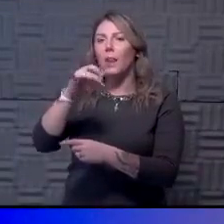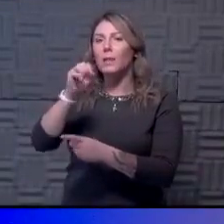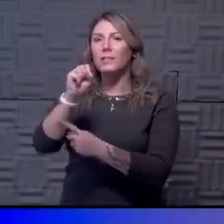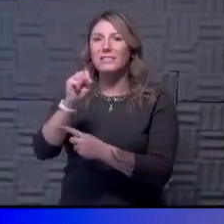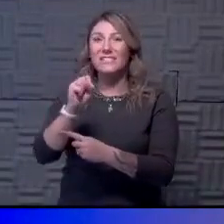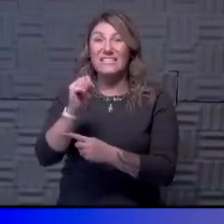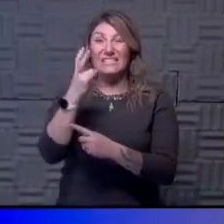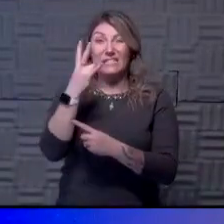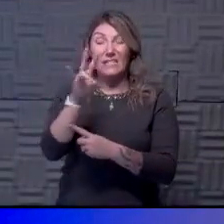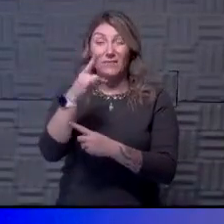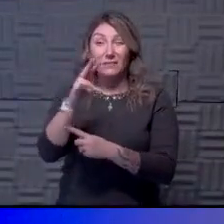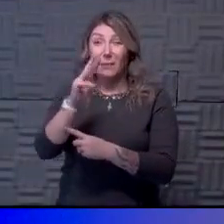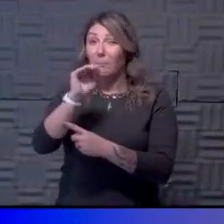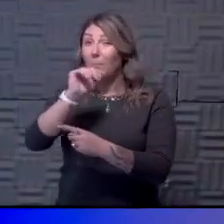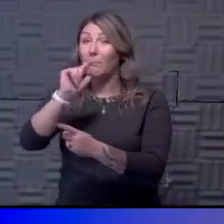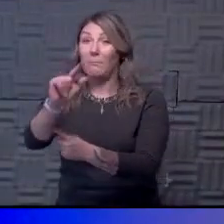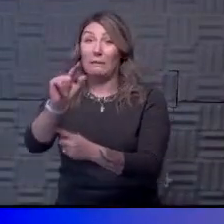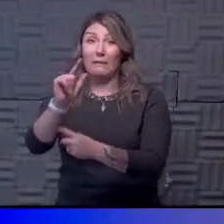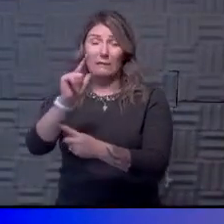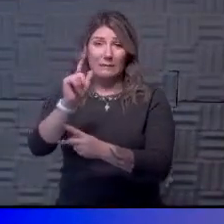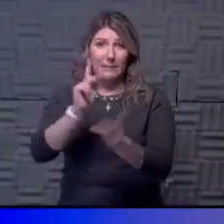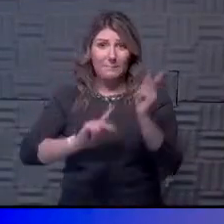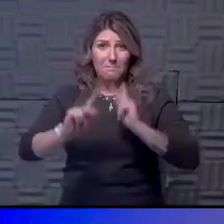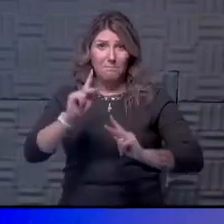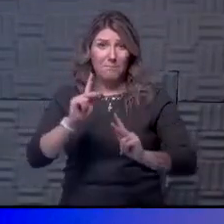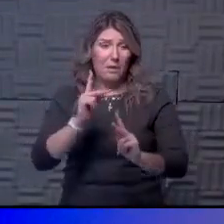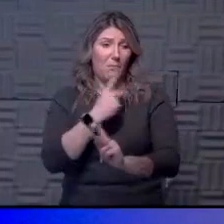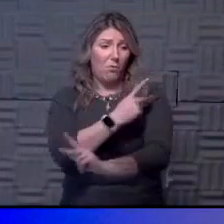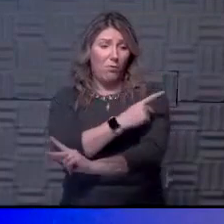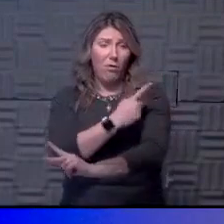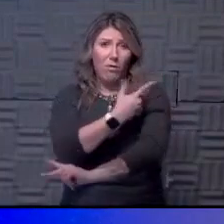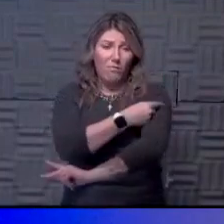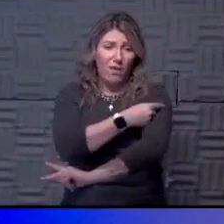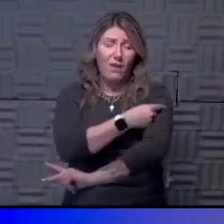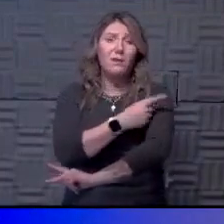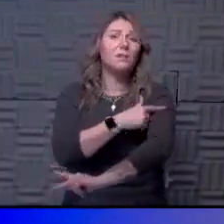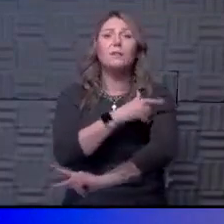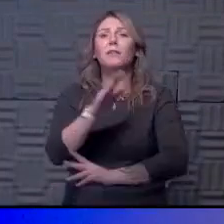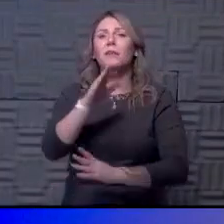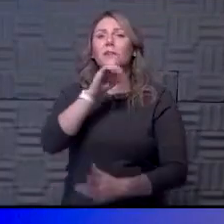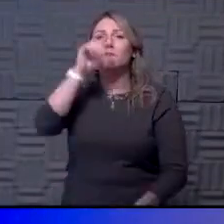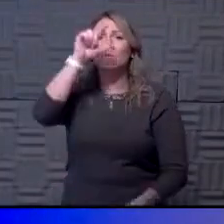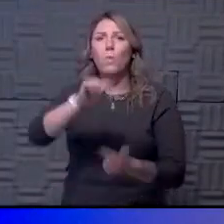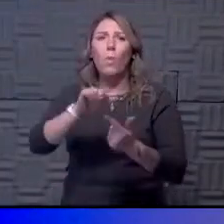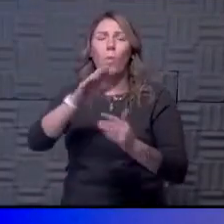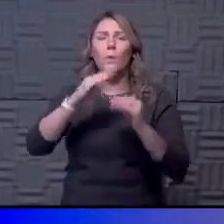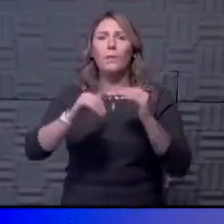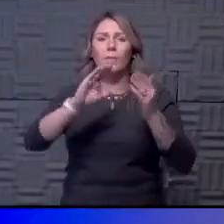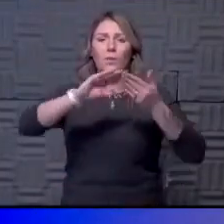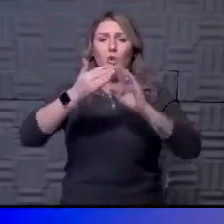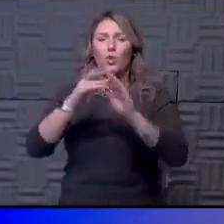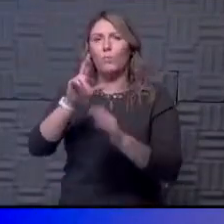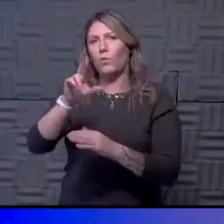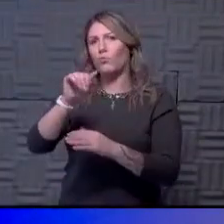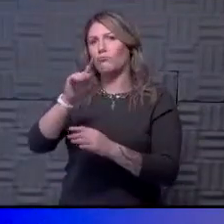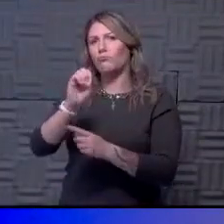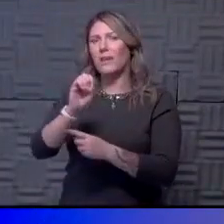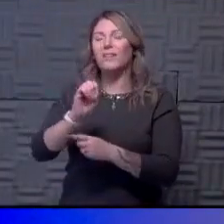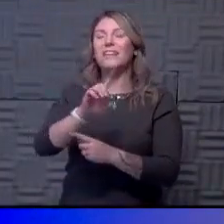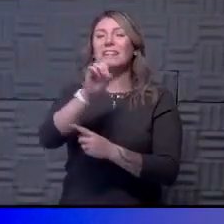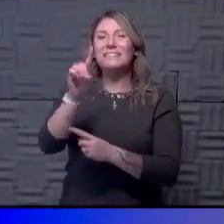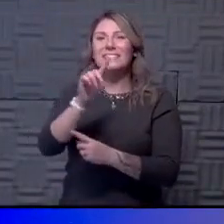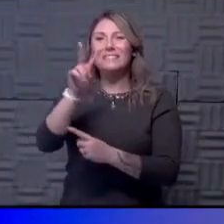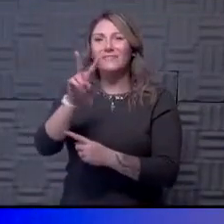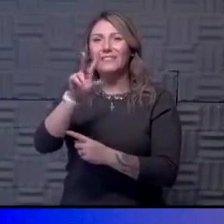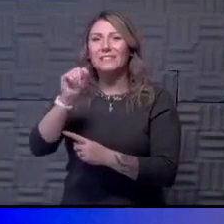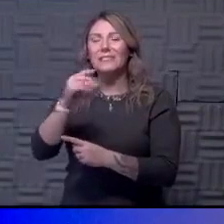that have been vaccinated. And what they say is that is actually lower than the general community rate of DVT and PE as